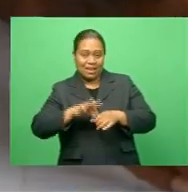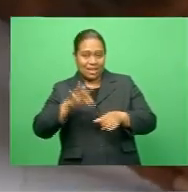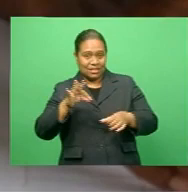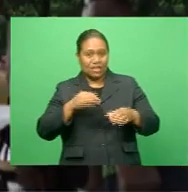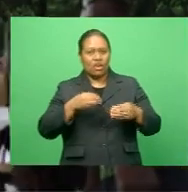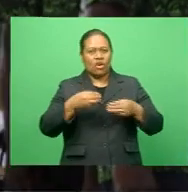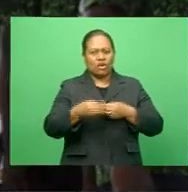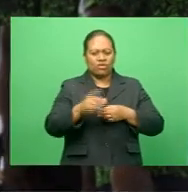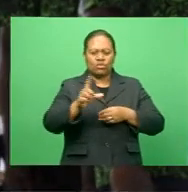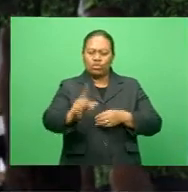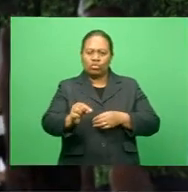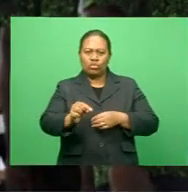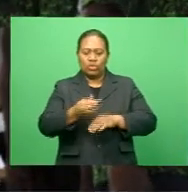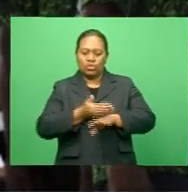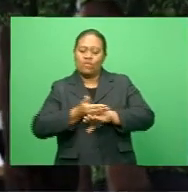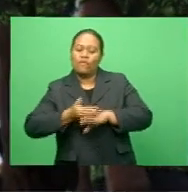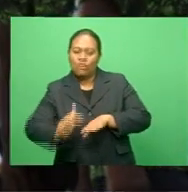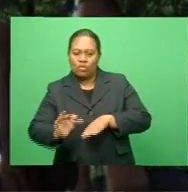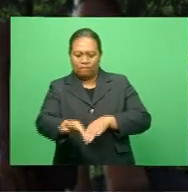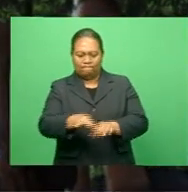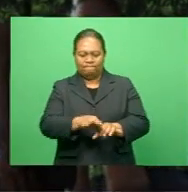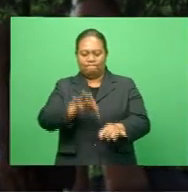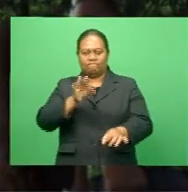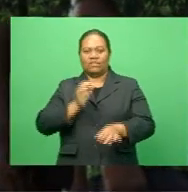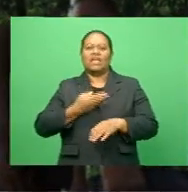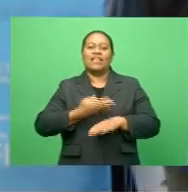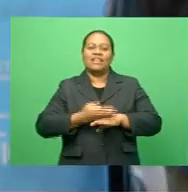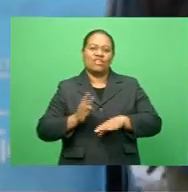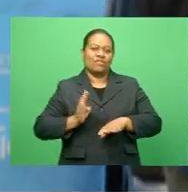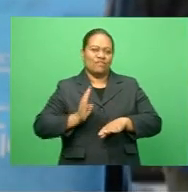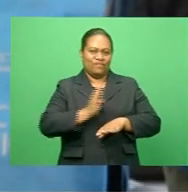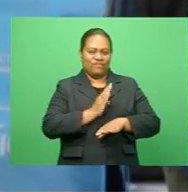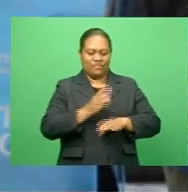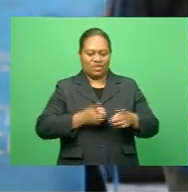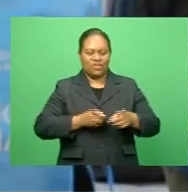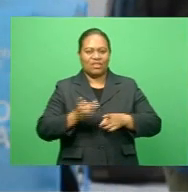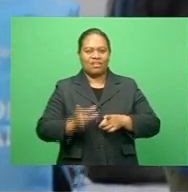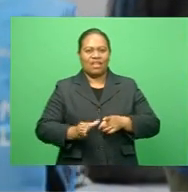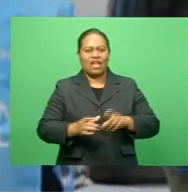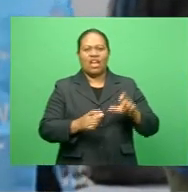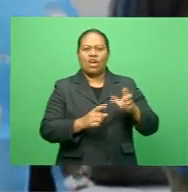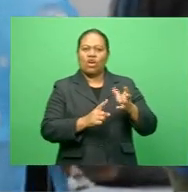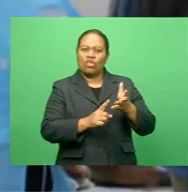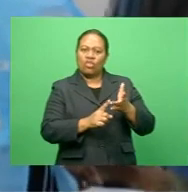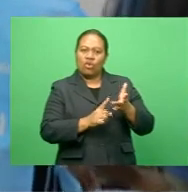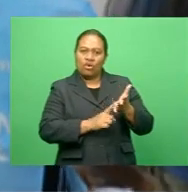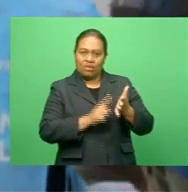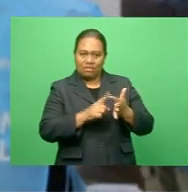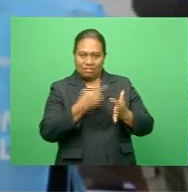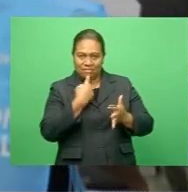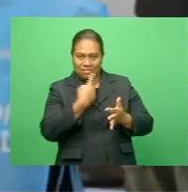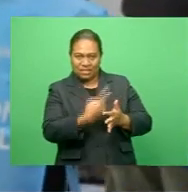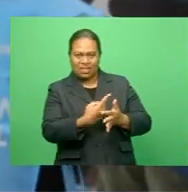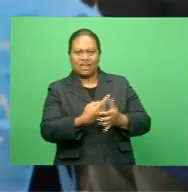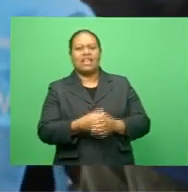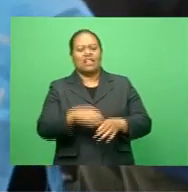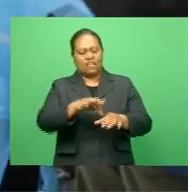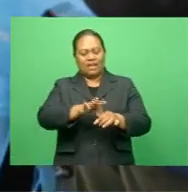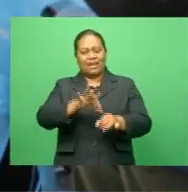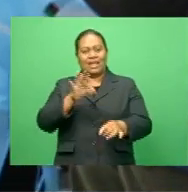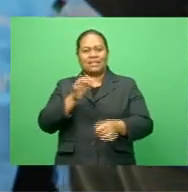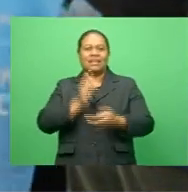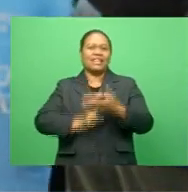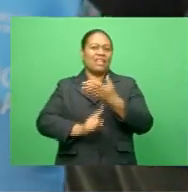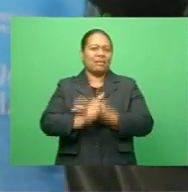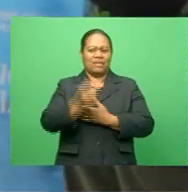conduct an election voting for its new board of directors. Cole says there were contentious elections in the past, and